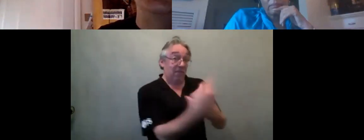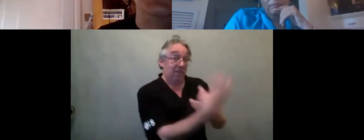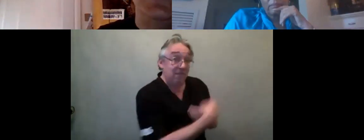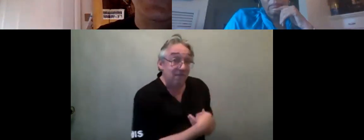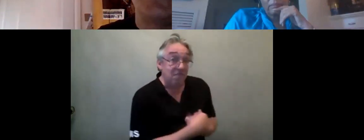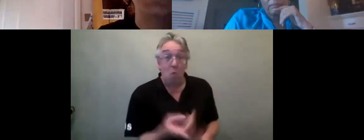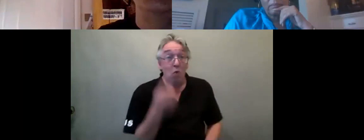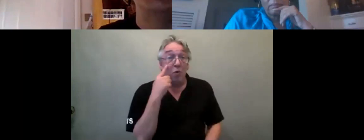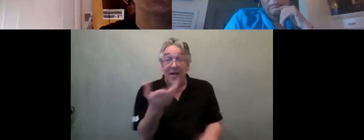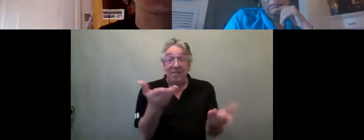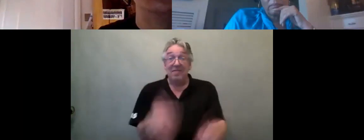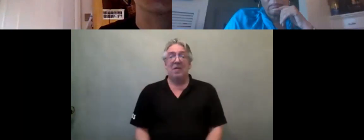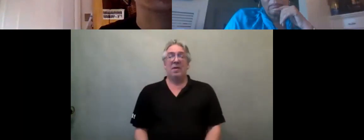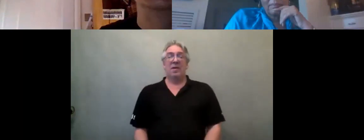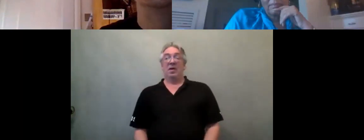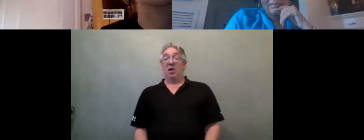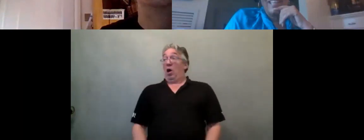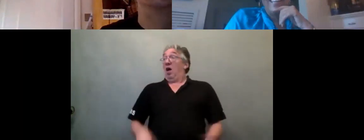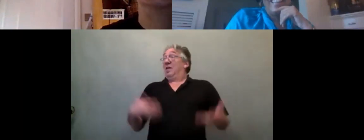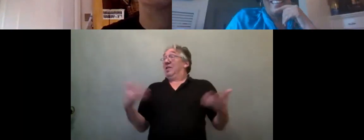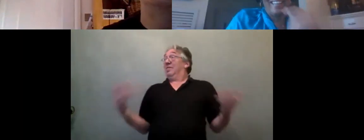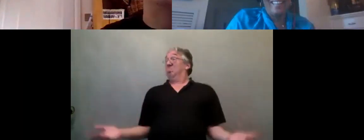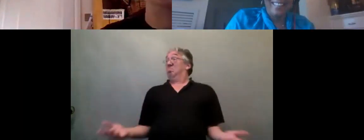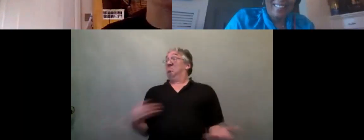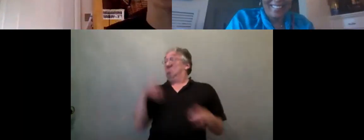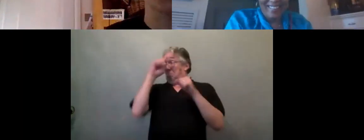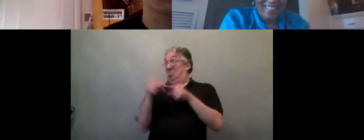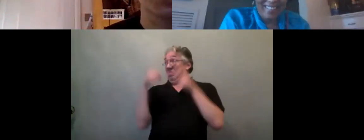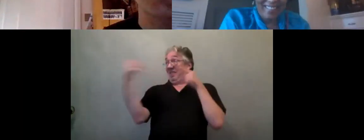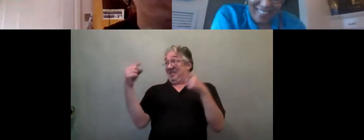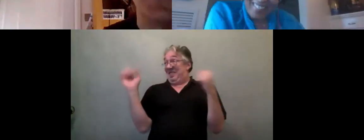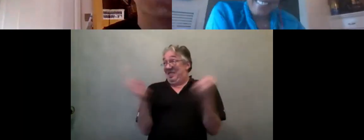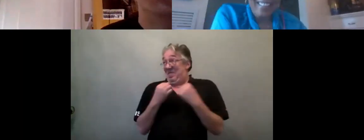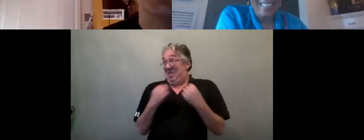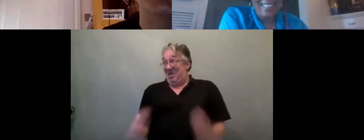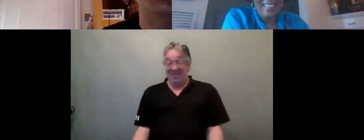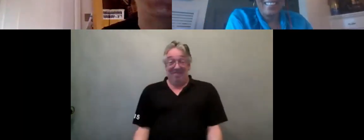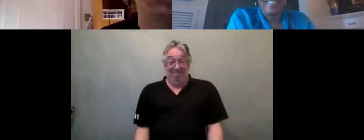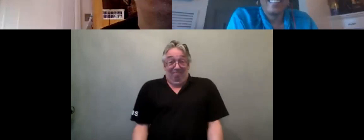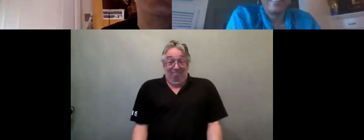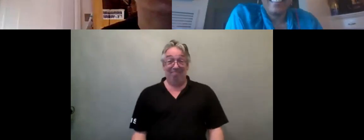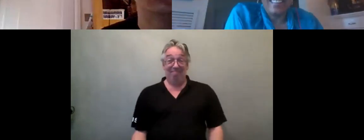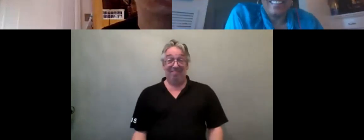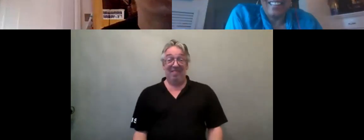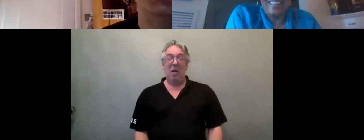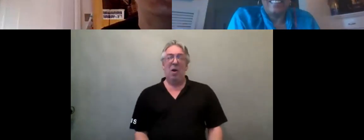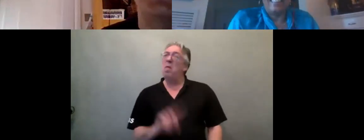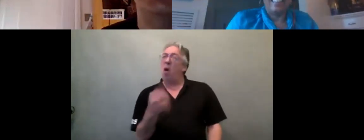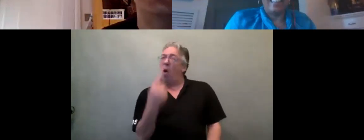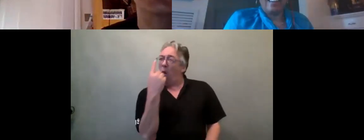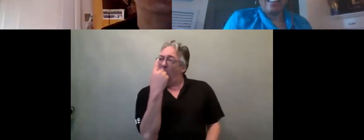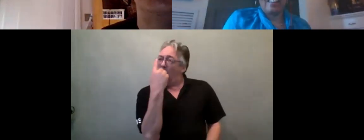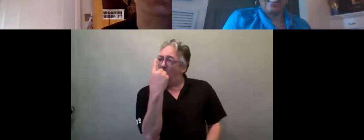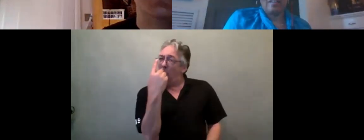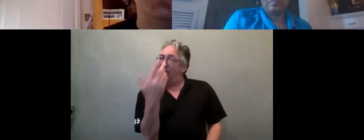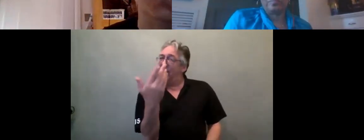You wouldn't expect me to say anything other than that I agree with what you've said, but I want to pick one thing up because I think